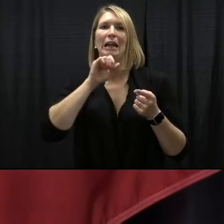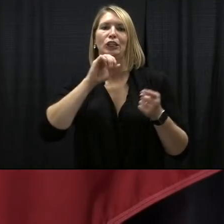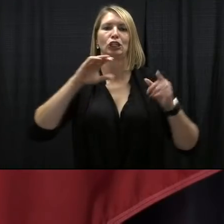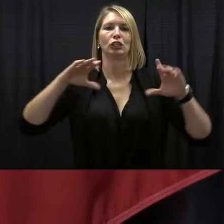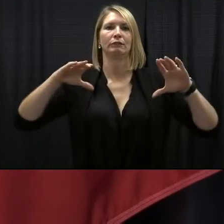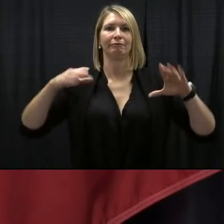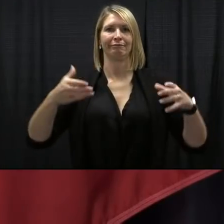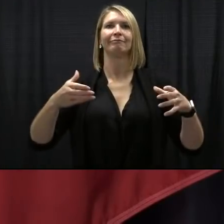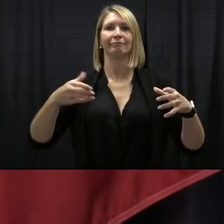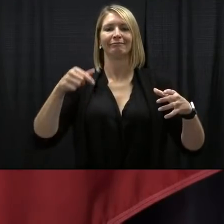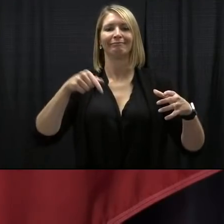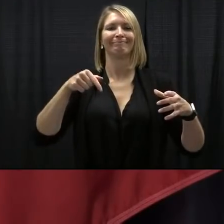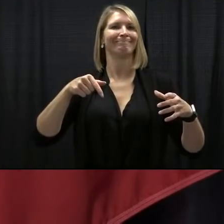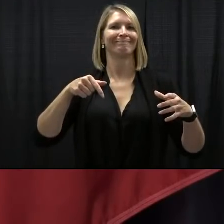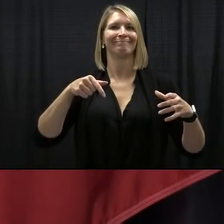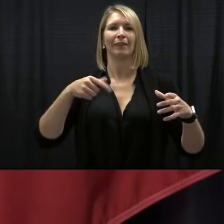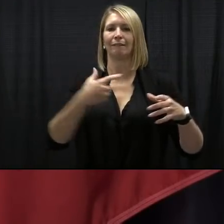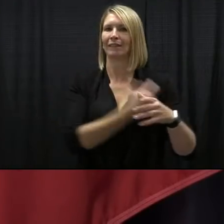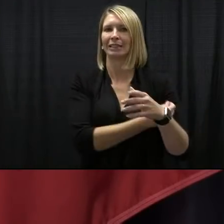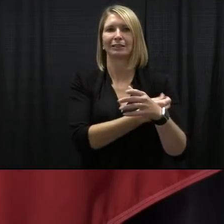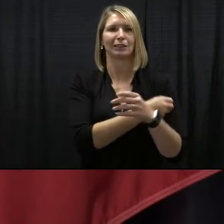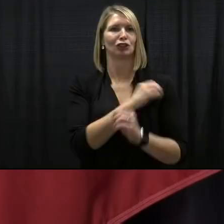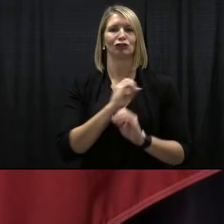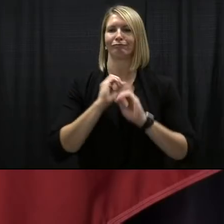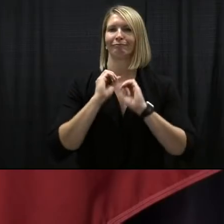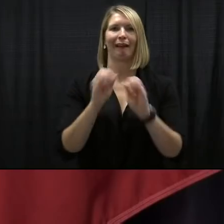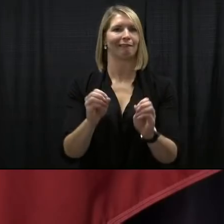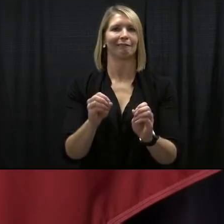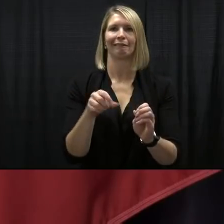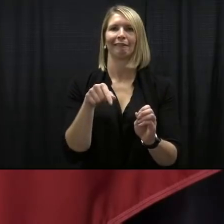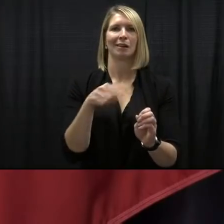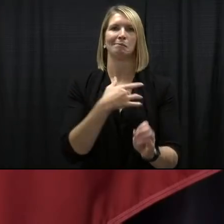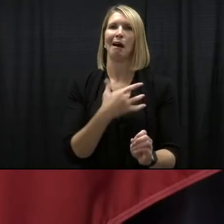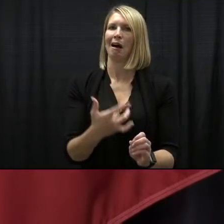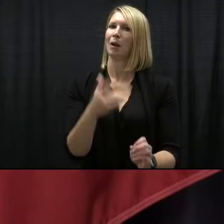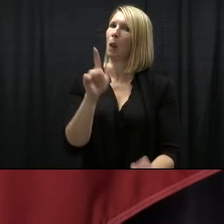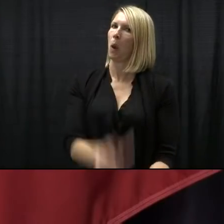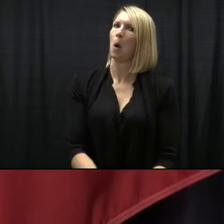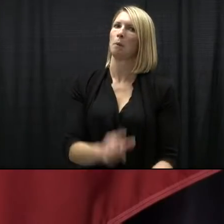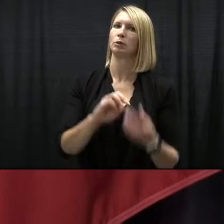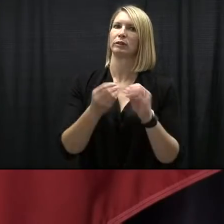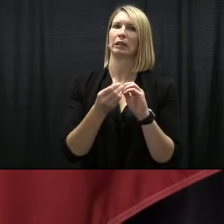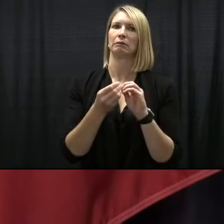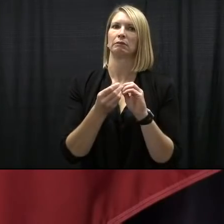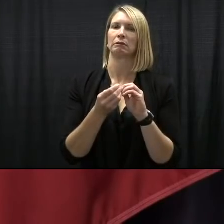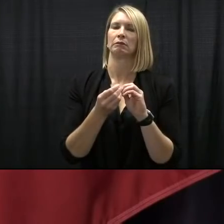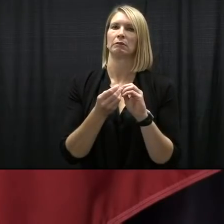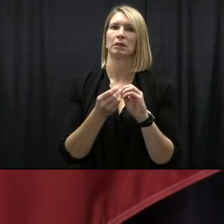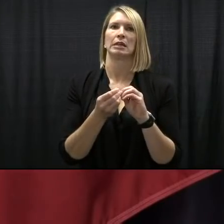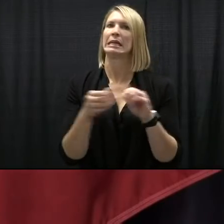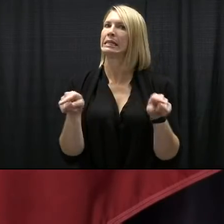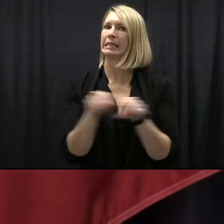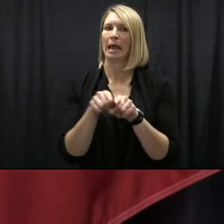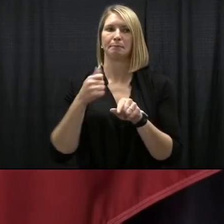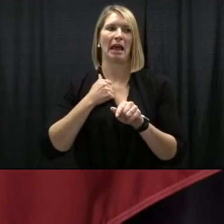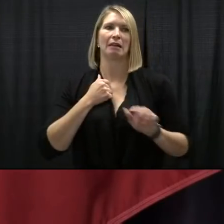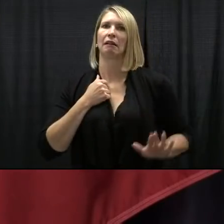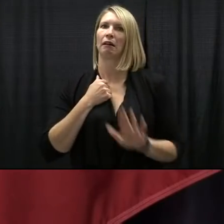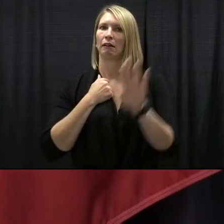vaccination rates. This is something that all jurisdictions across Canada are grappling with. In this province, in the 20